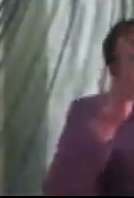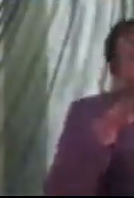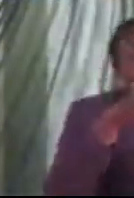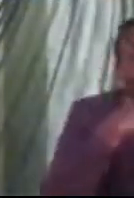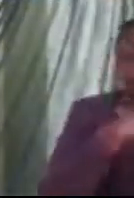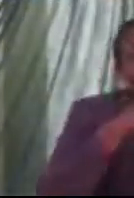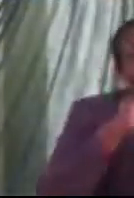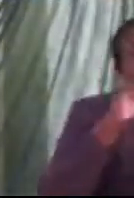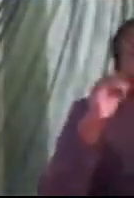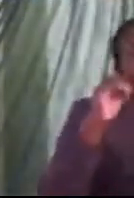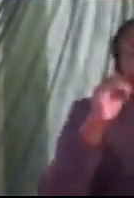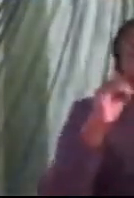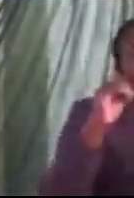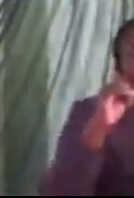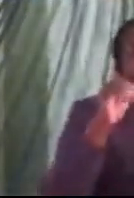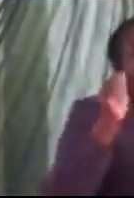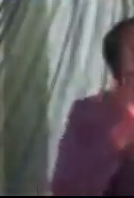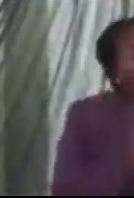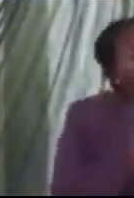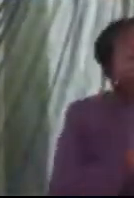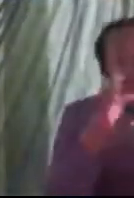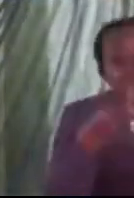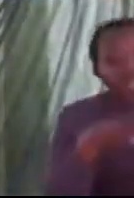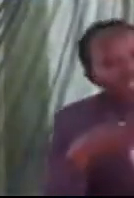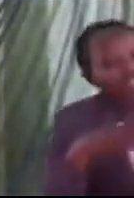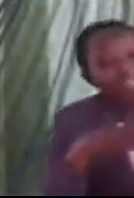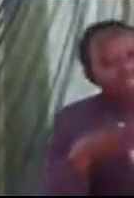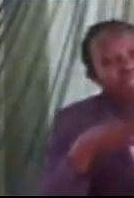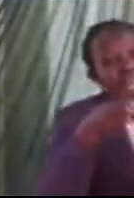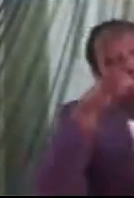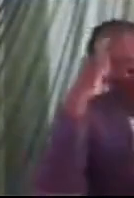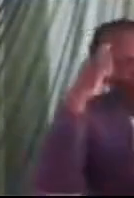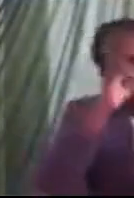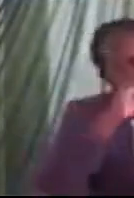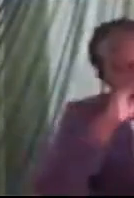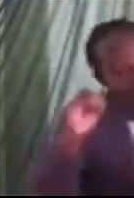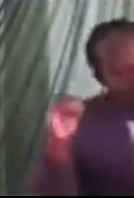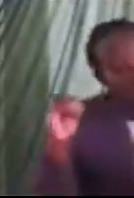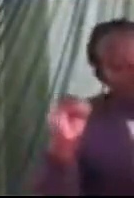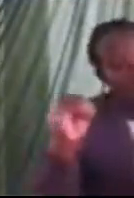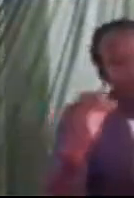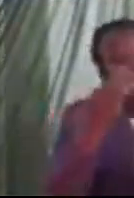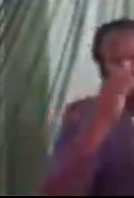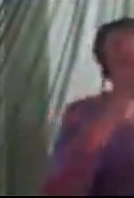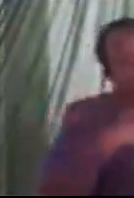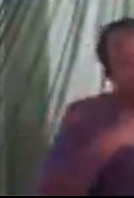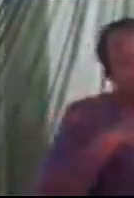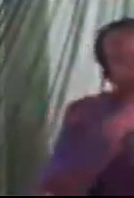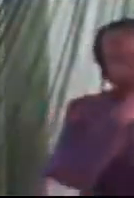10 years, 9 years, you don't remember. No. So the issue I'm asking You know,